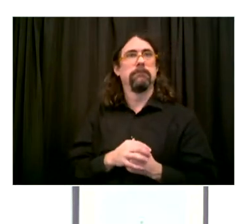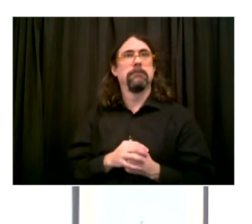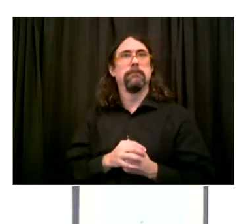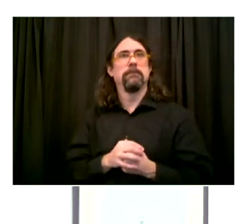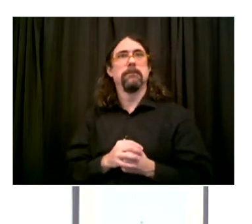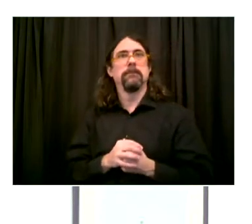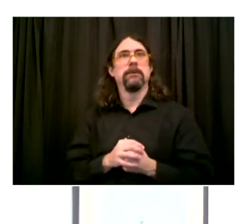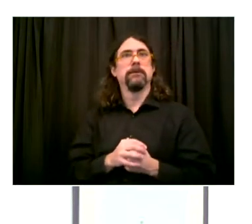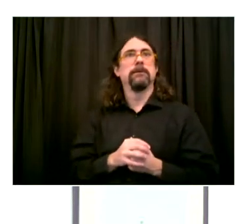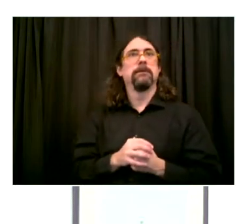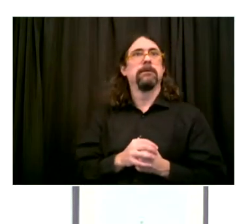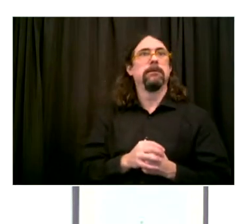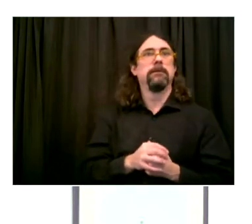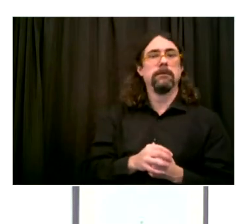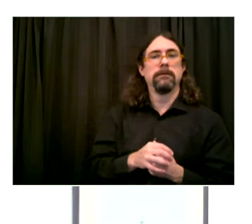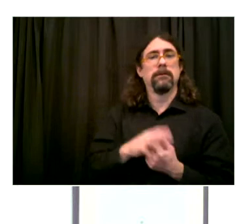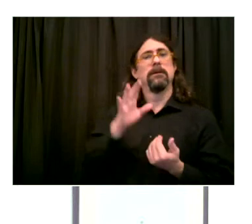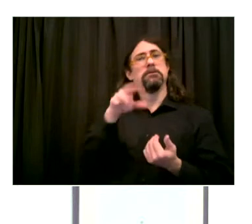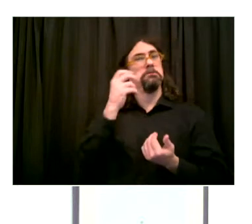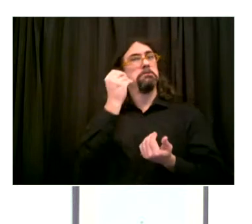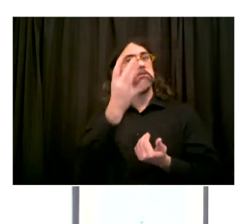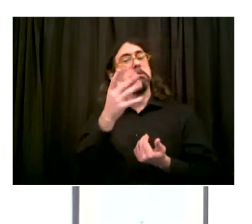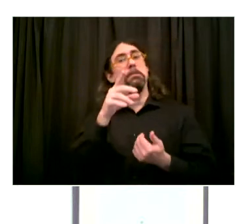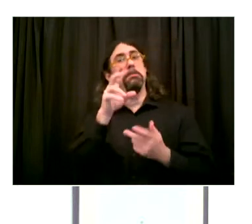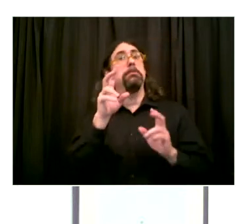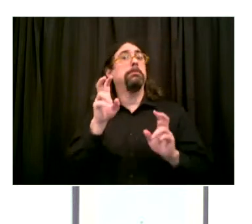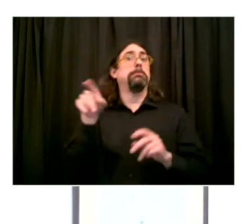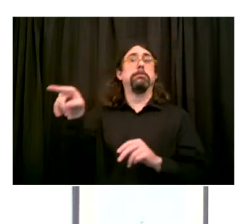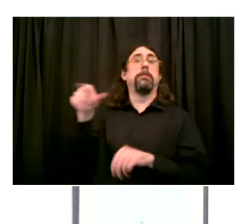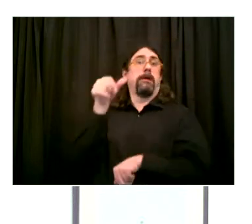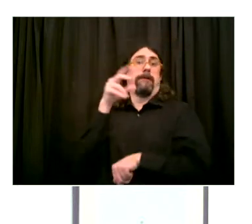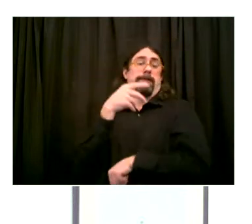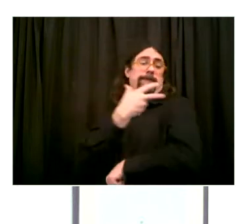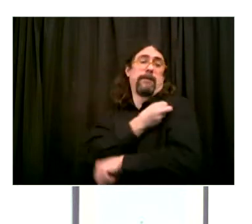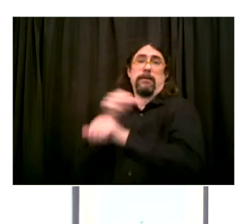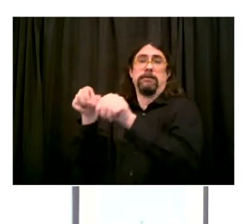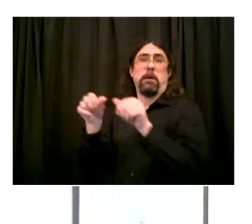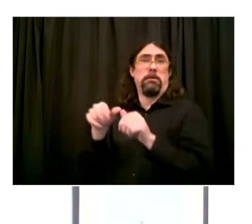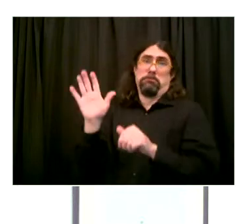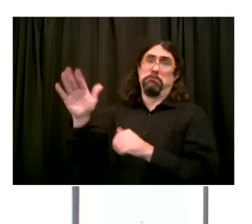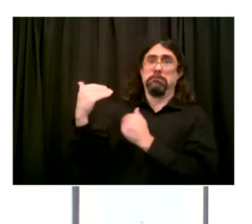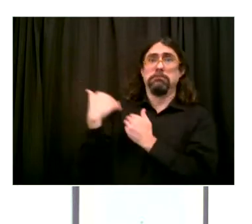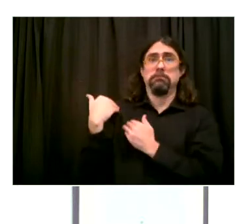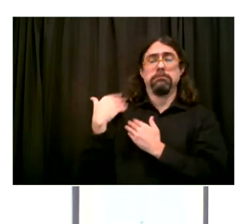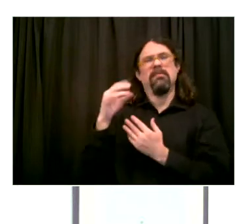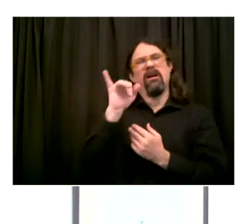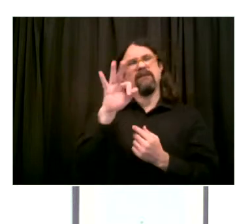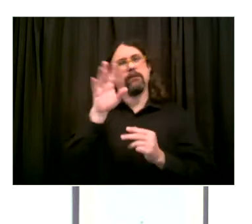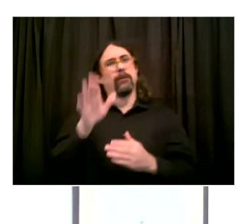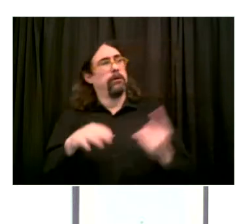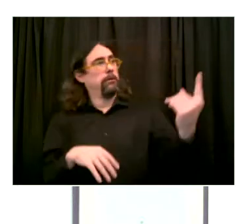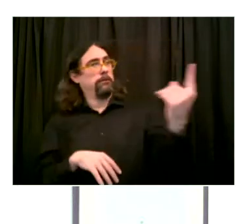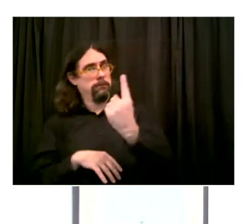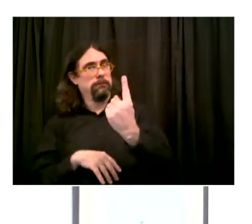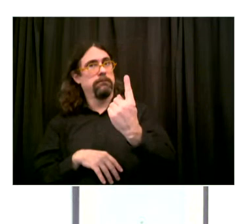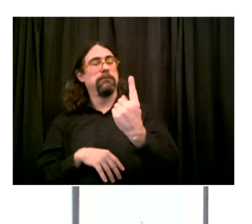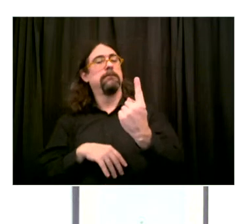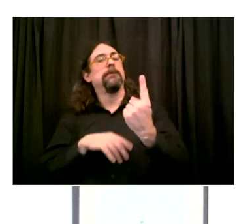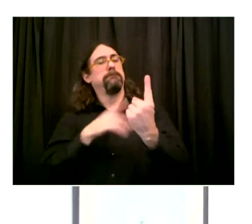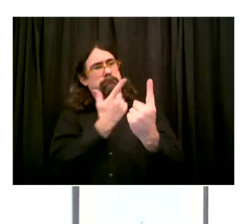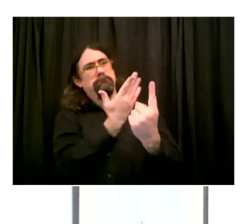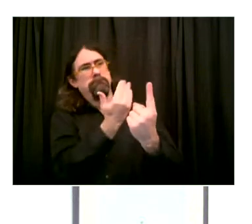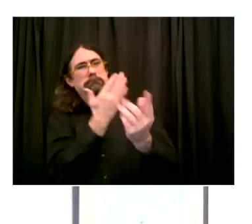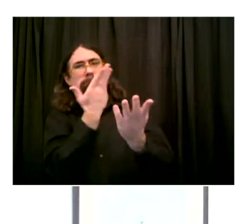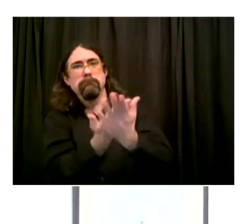was ineligible and they were vaccinated anyway, we have to look into the specific circumstances of that case.